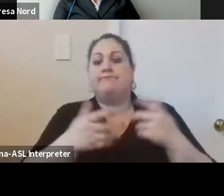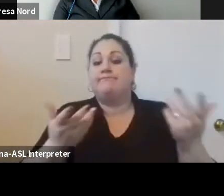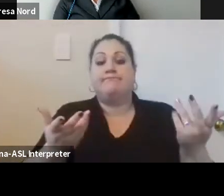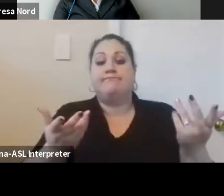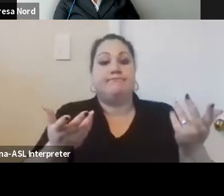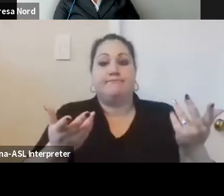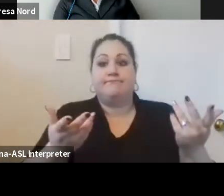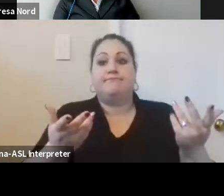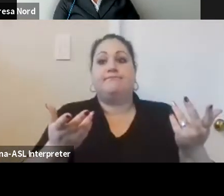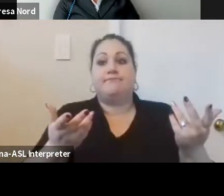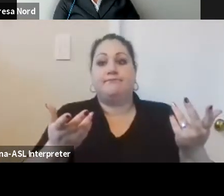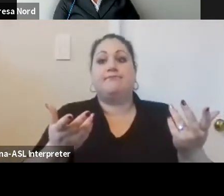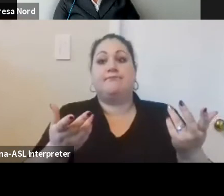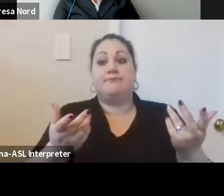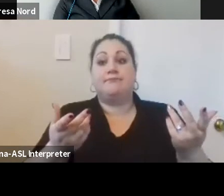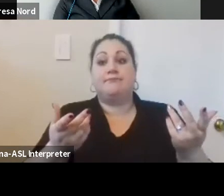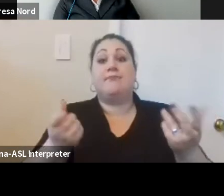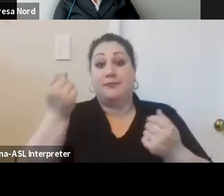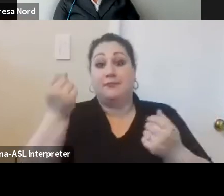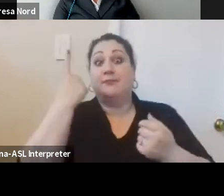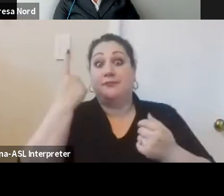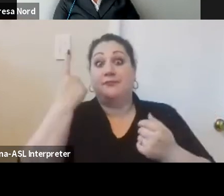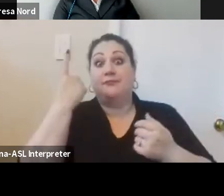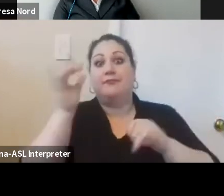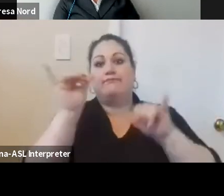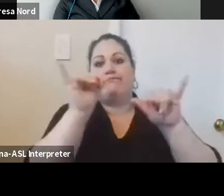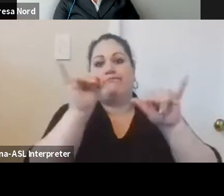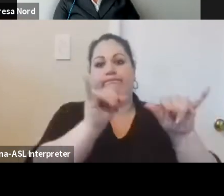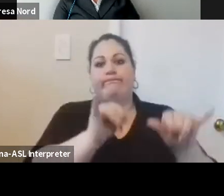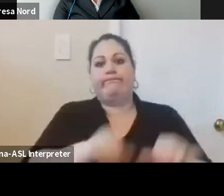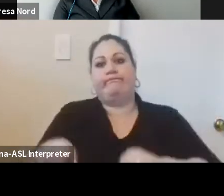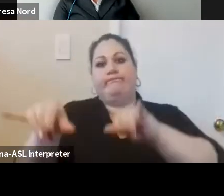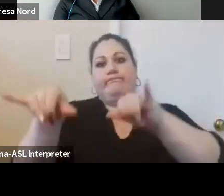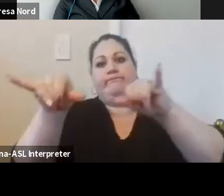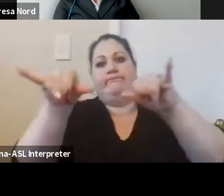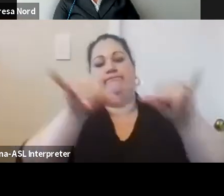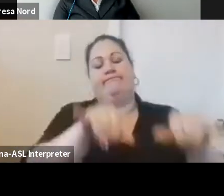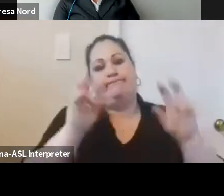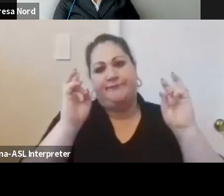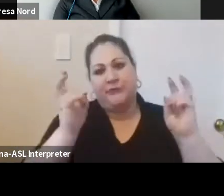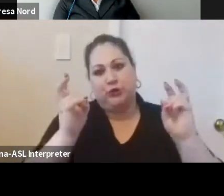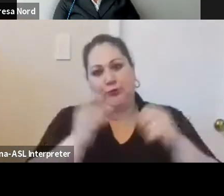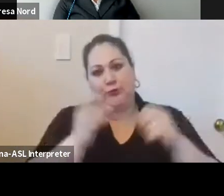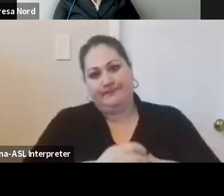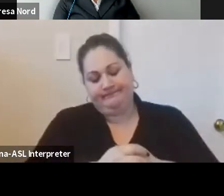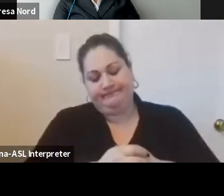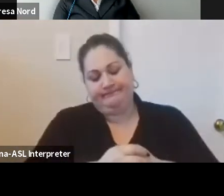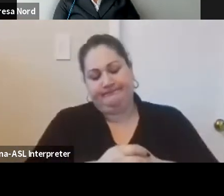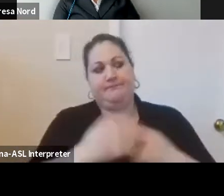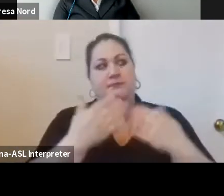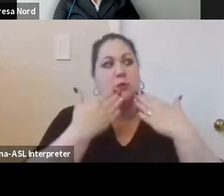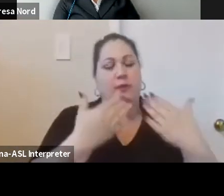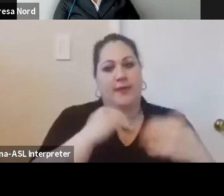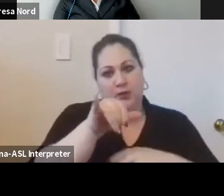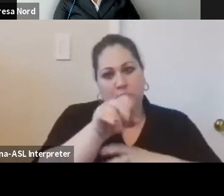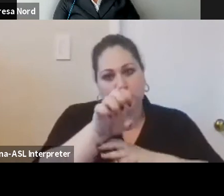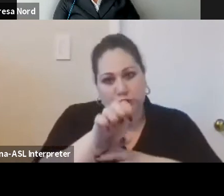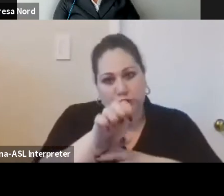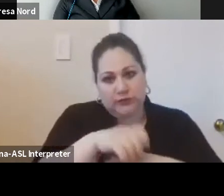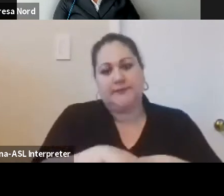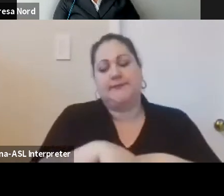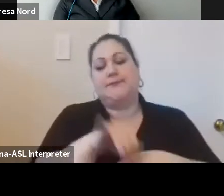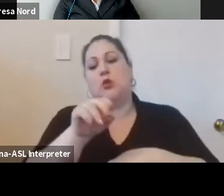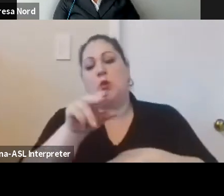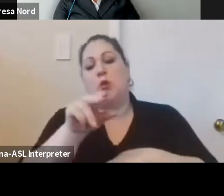There's a lot of the same. So thank you, Jay, Yolanda, Felina,